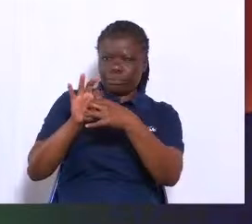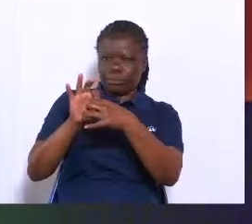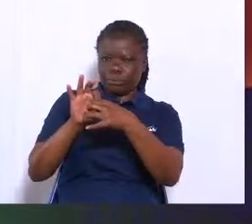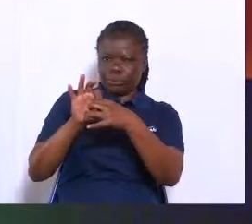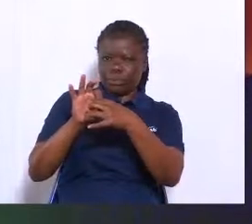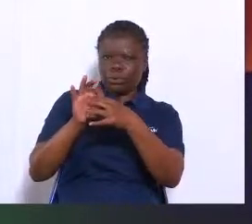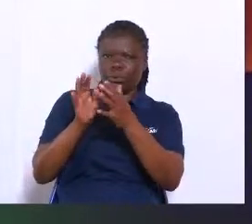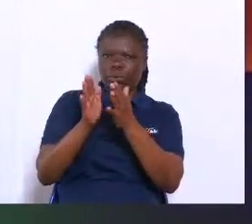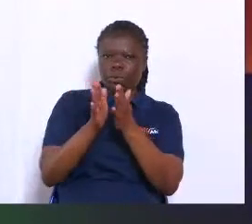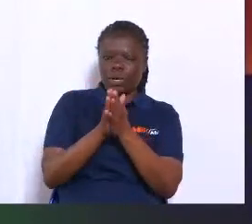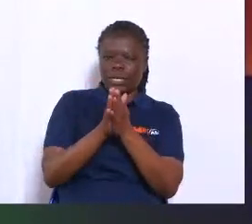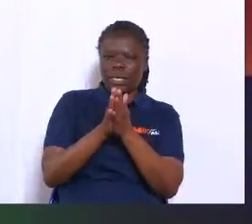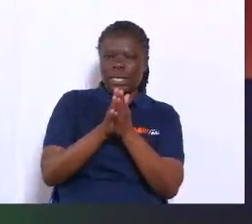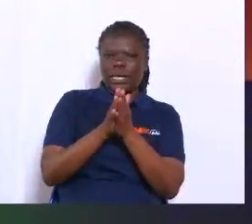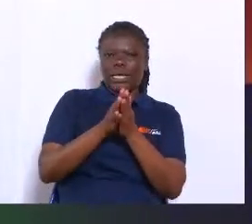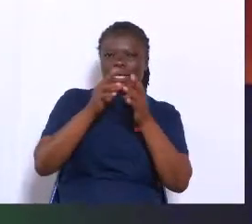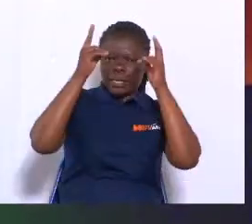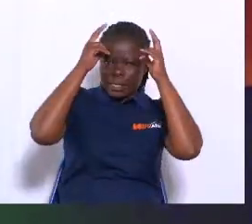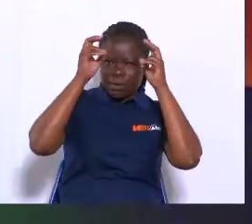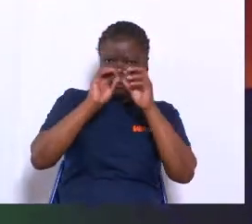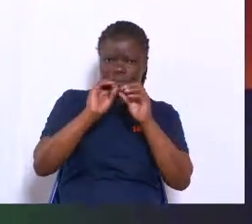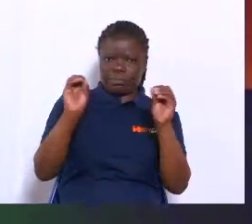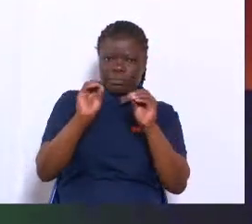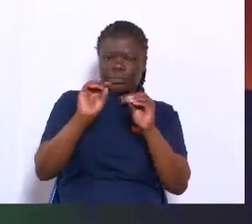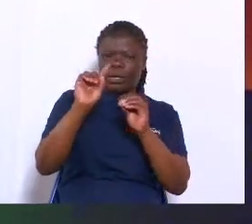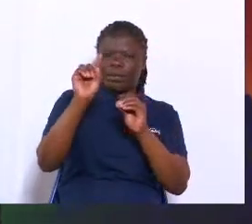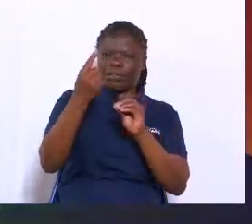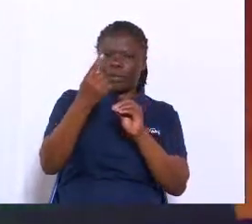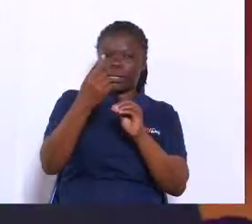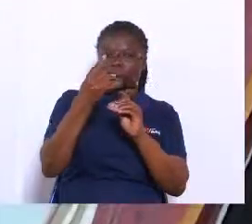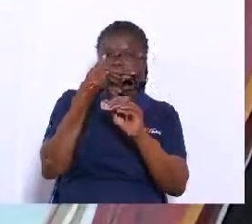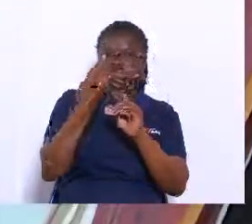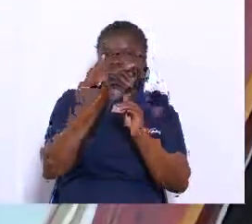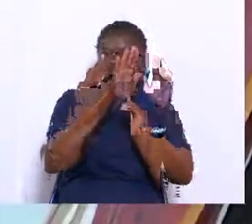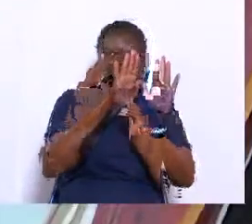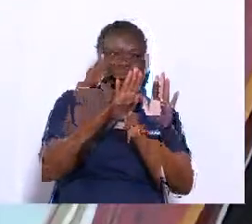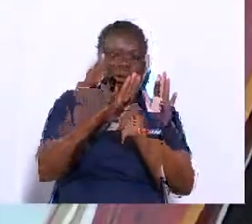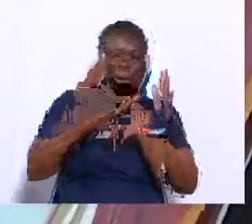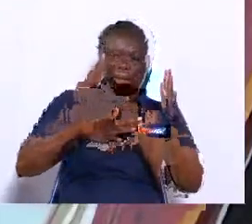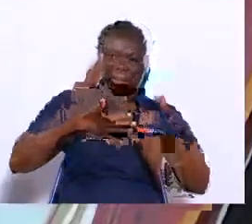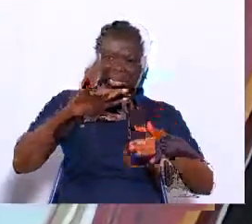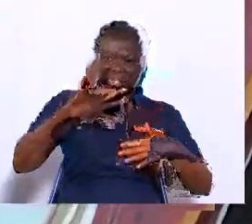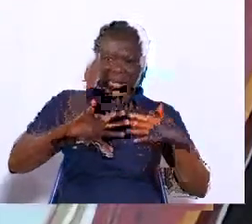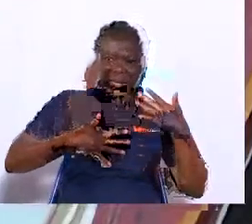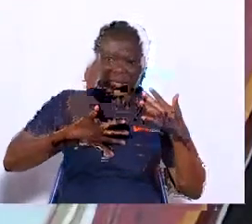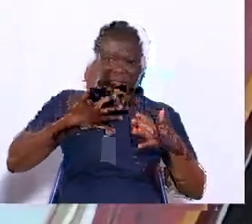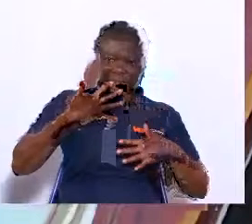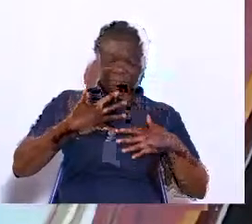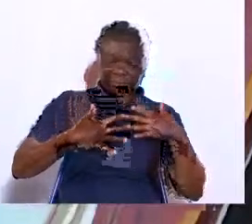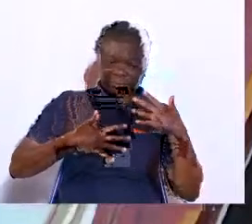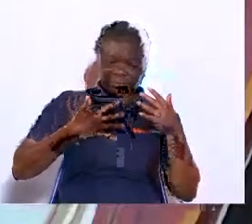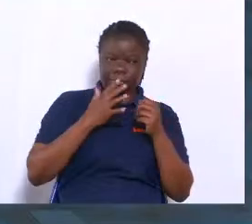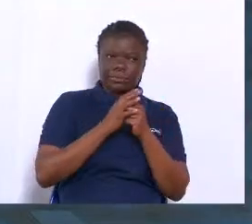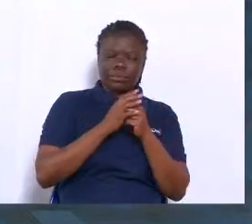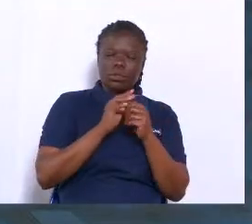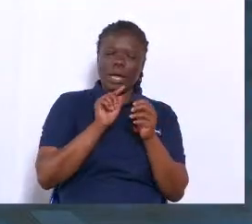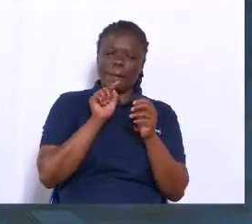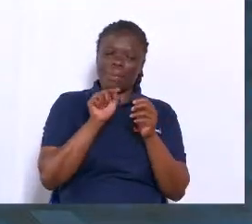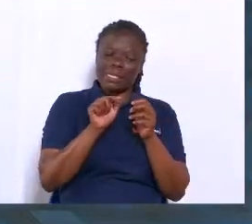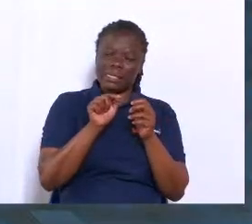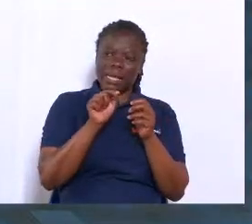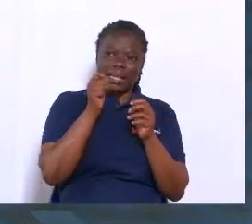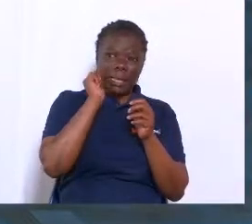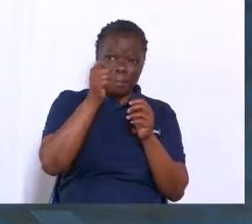devices. 1 John chapter 2, verse 15. Pleasure, this wonderful sense of pleasure. So he presses the bell,